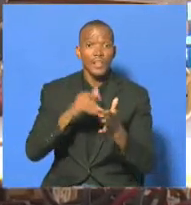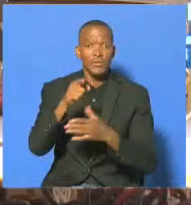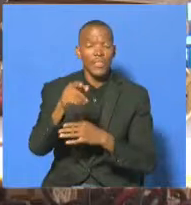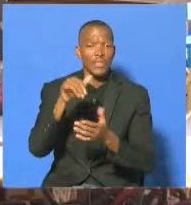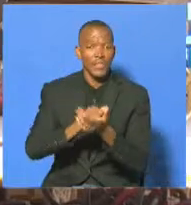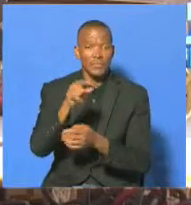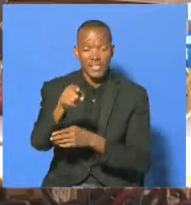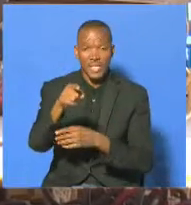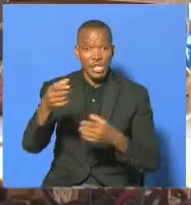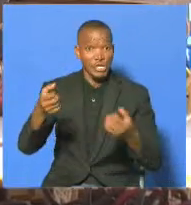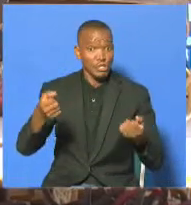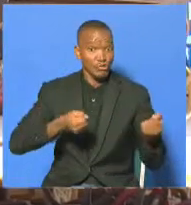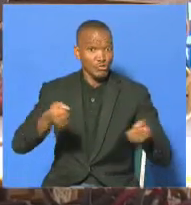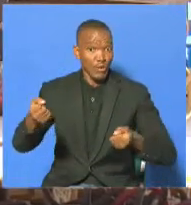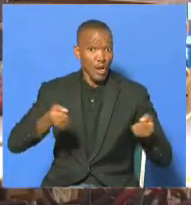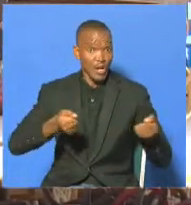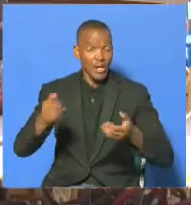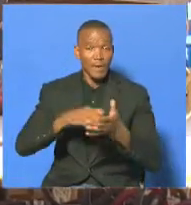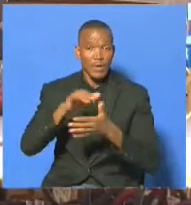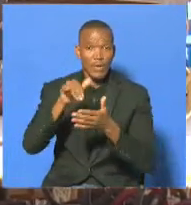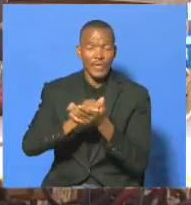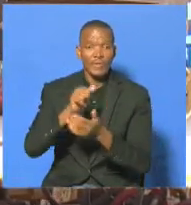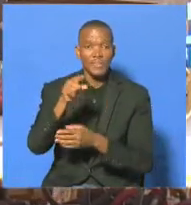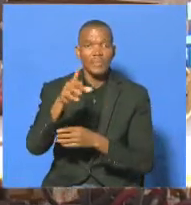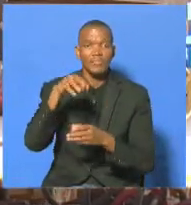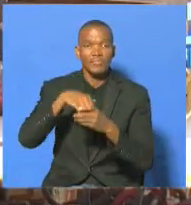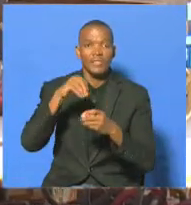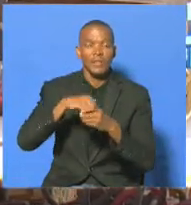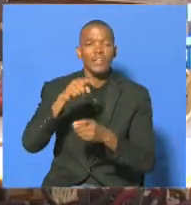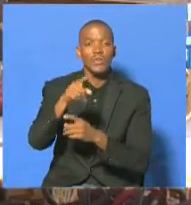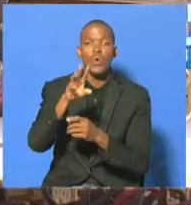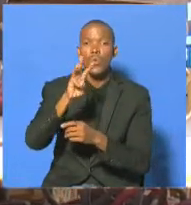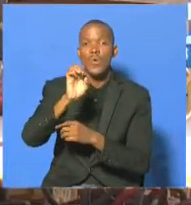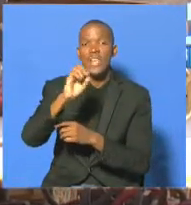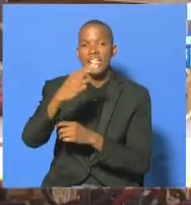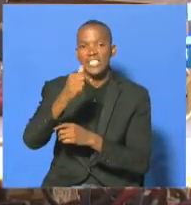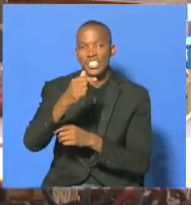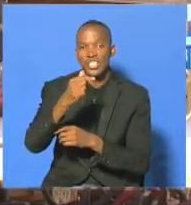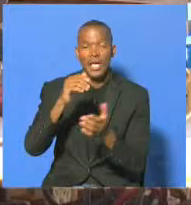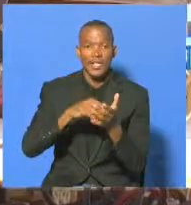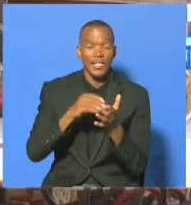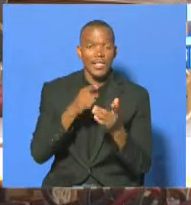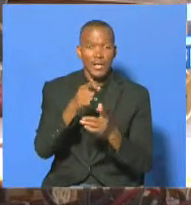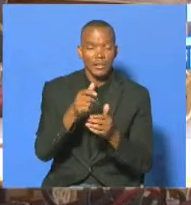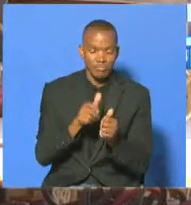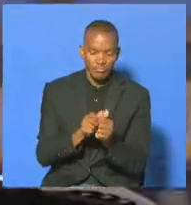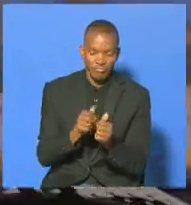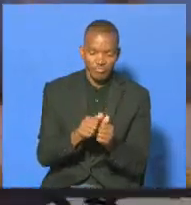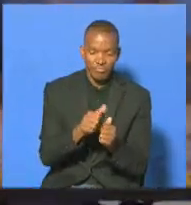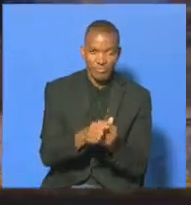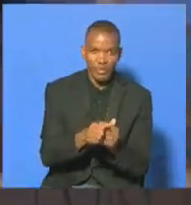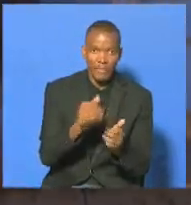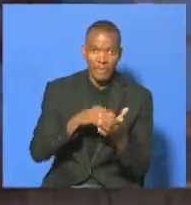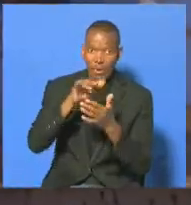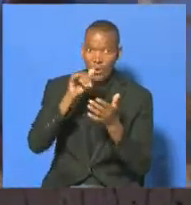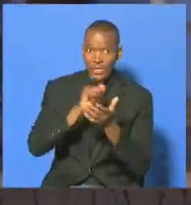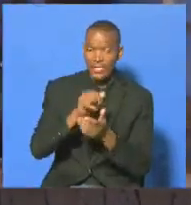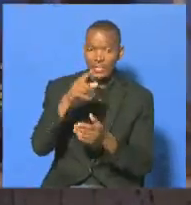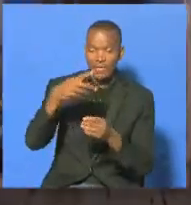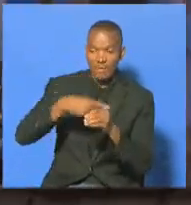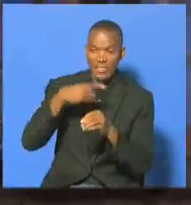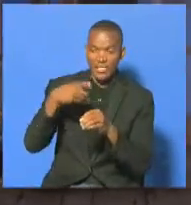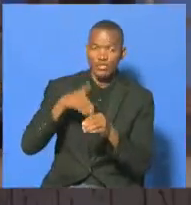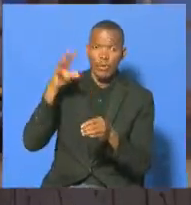Kare di truck a tse kana di olela koro le mmidi ya no batsa tsone di tapole tse bo ba di